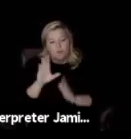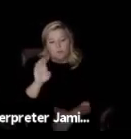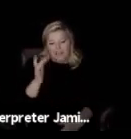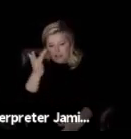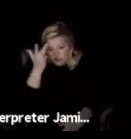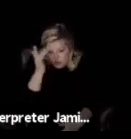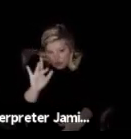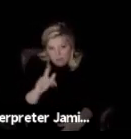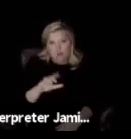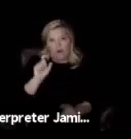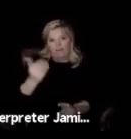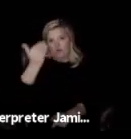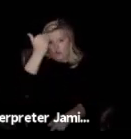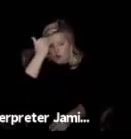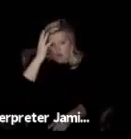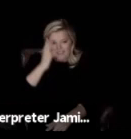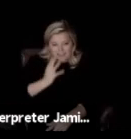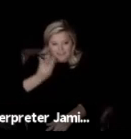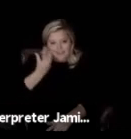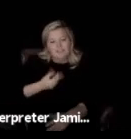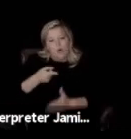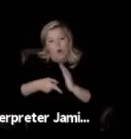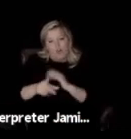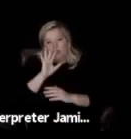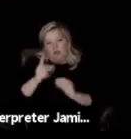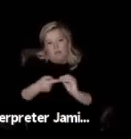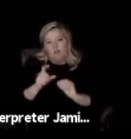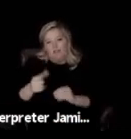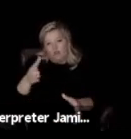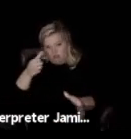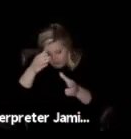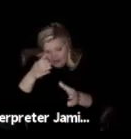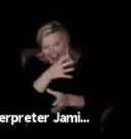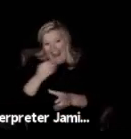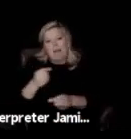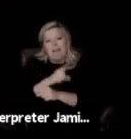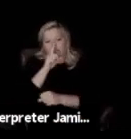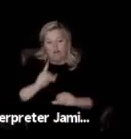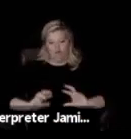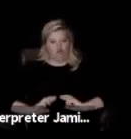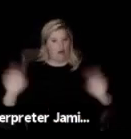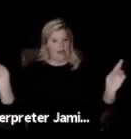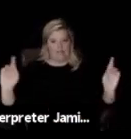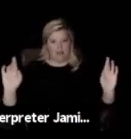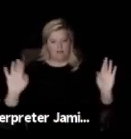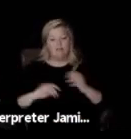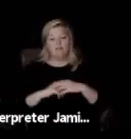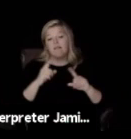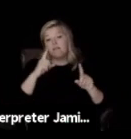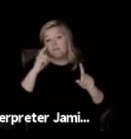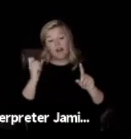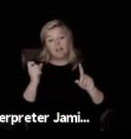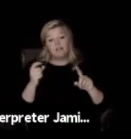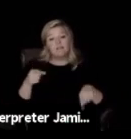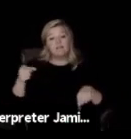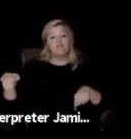to also come with your A game. Because even though they're not